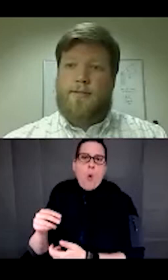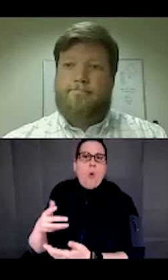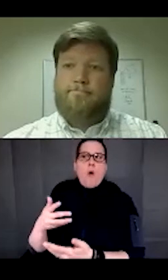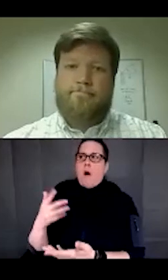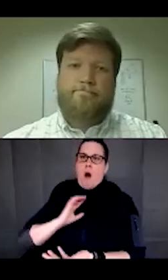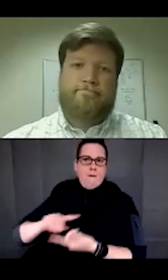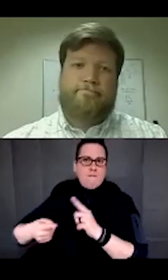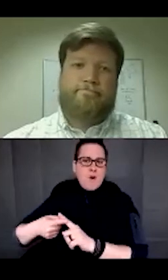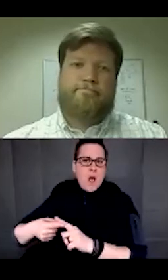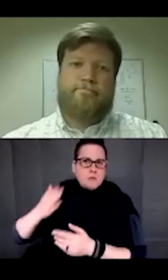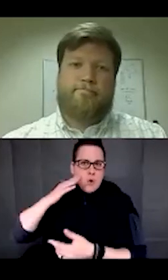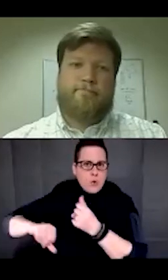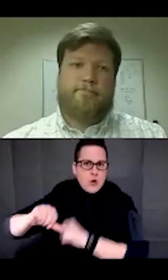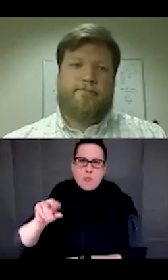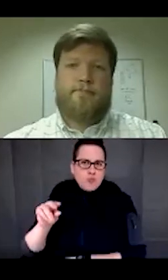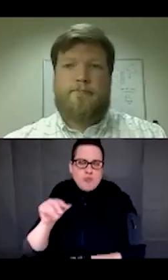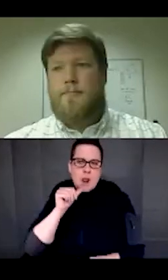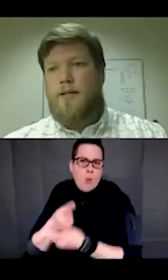risk.